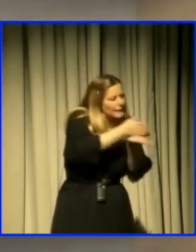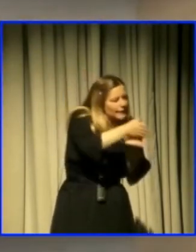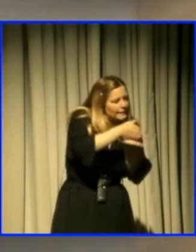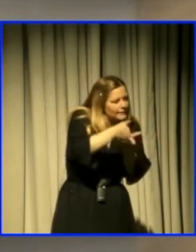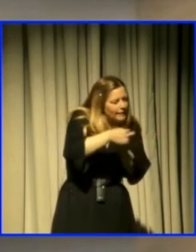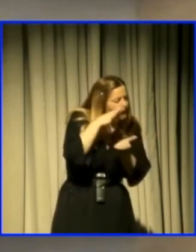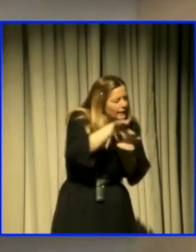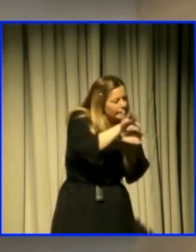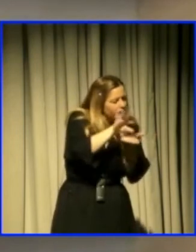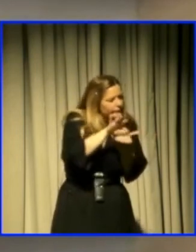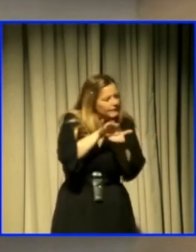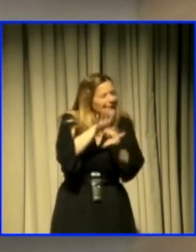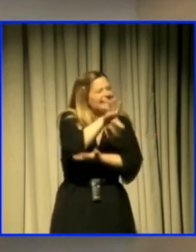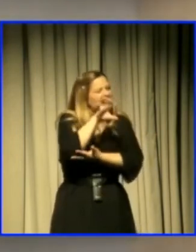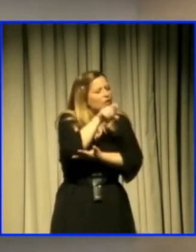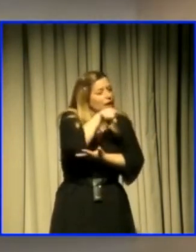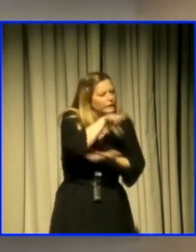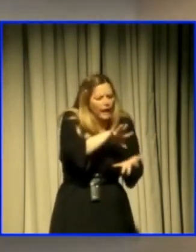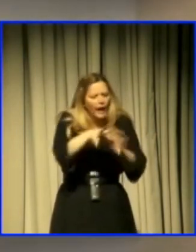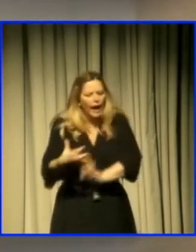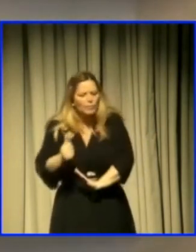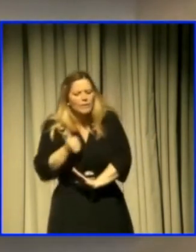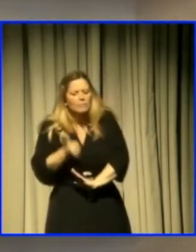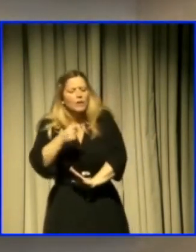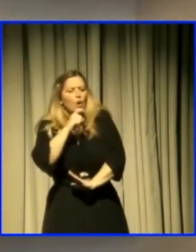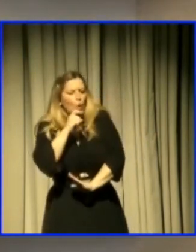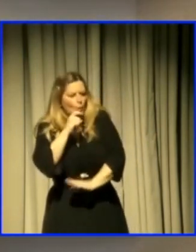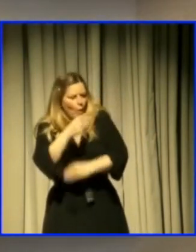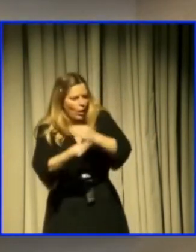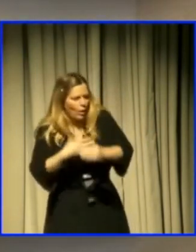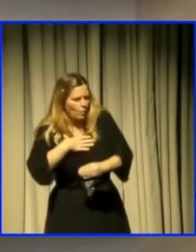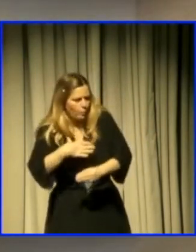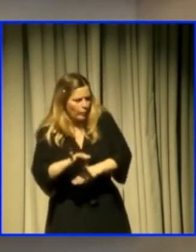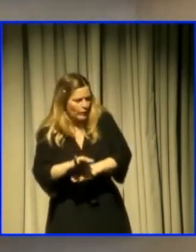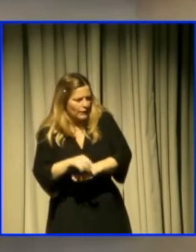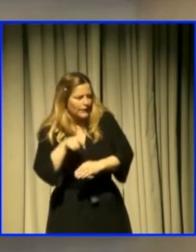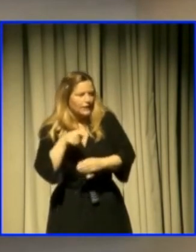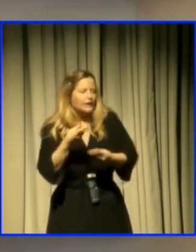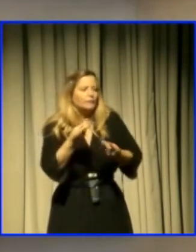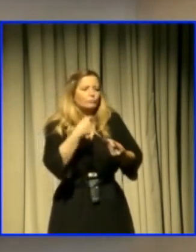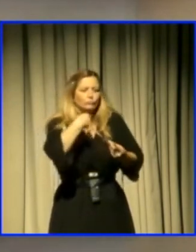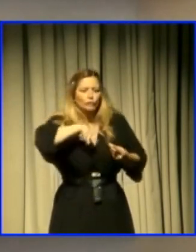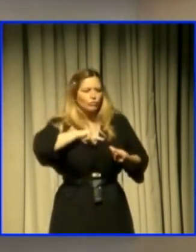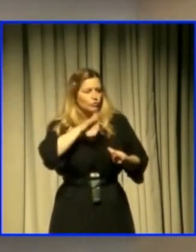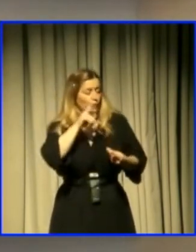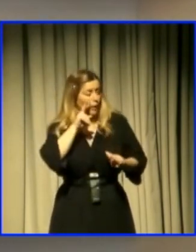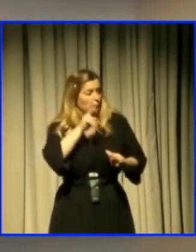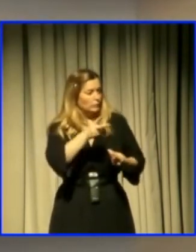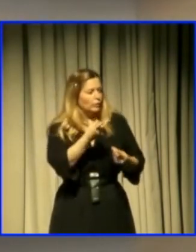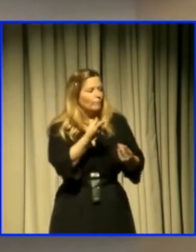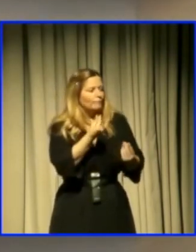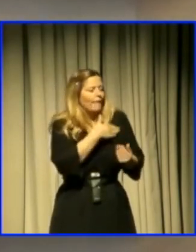have this craving for more sensory experiences. How could we as a company create a more